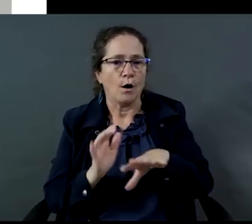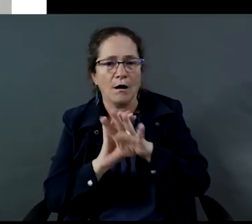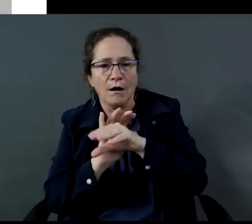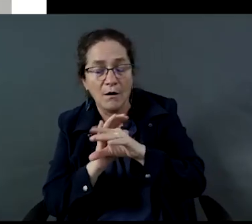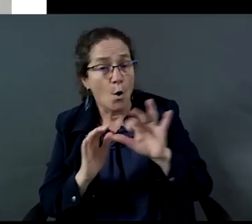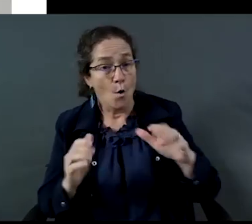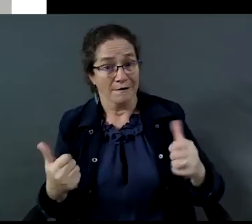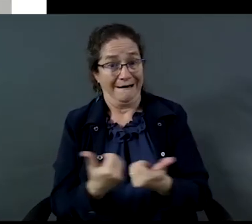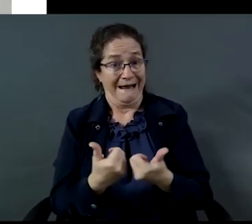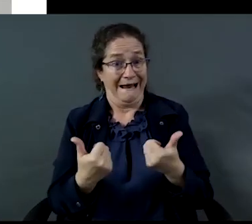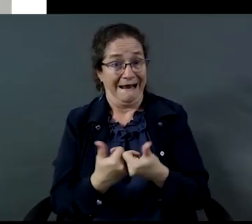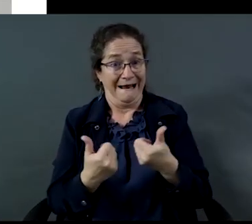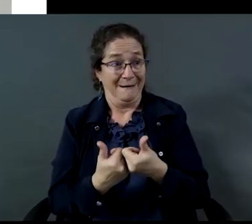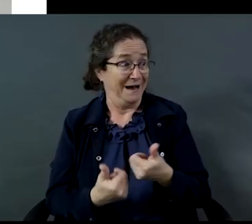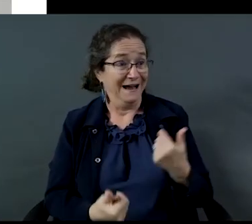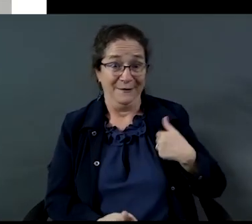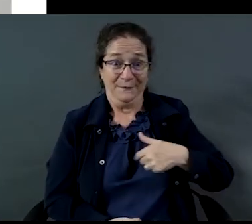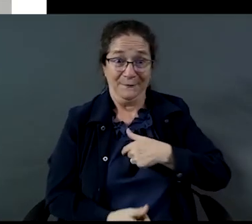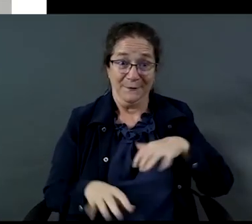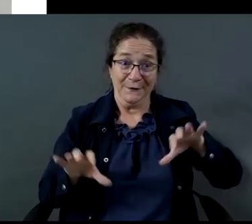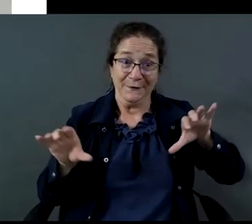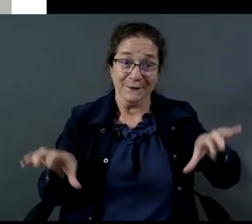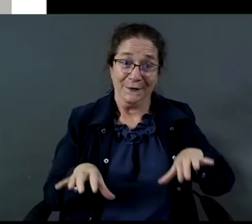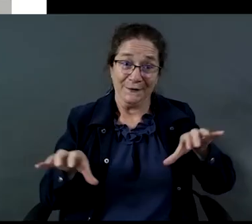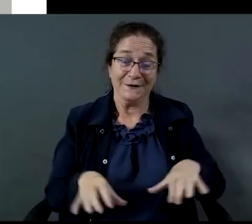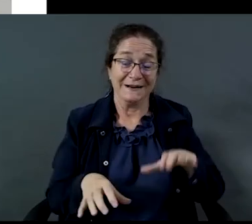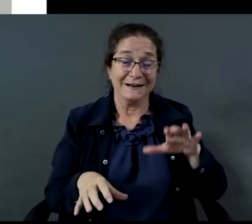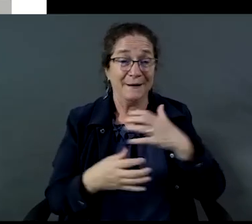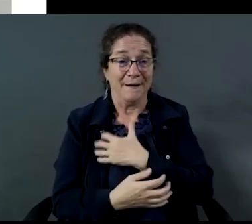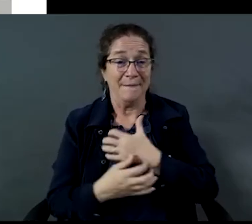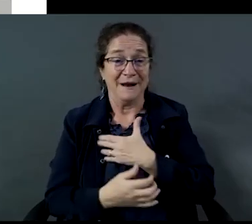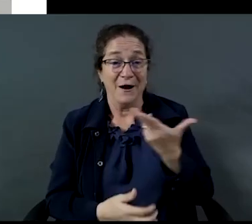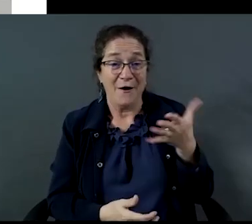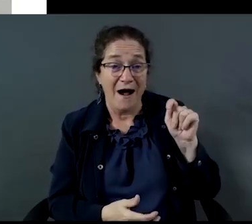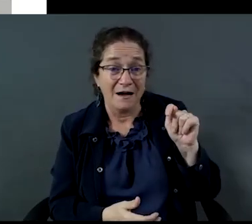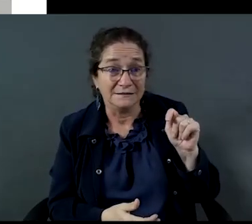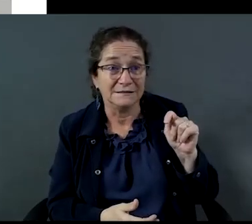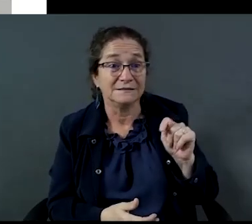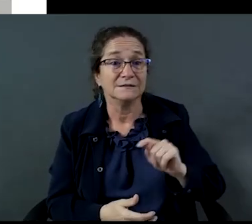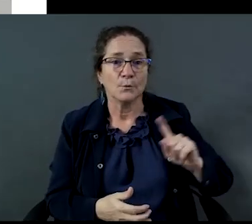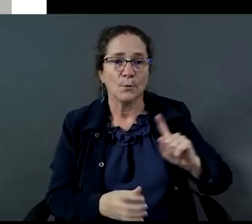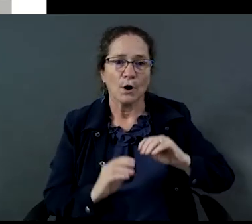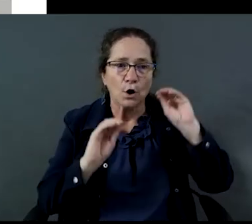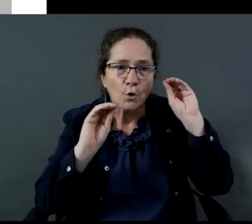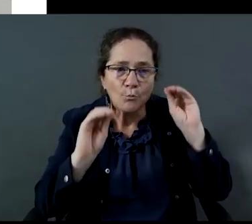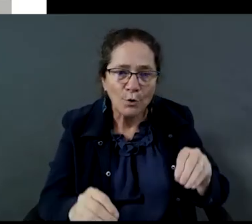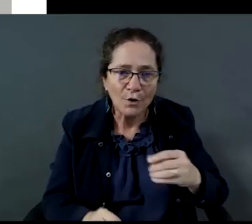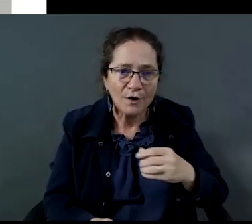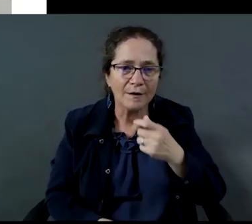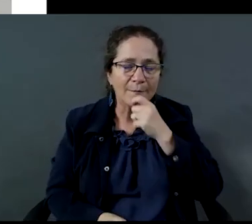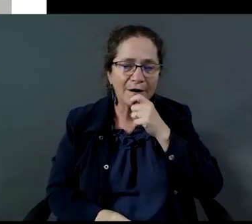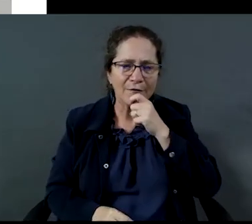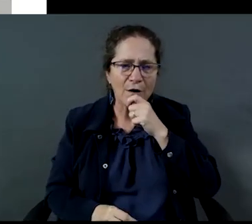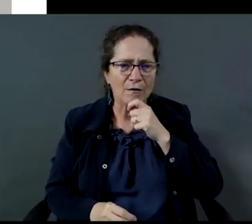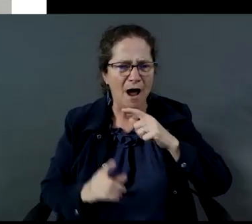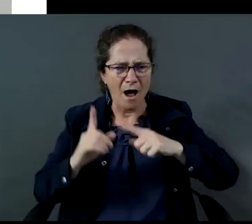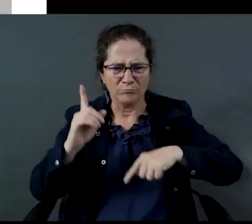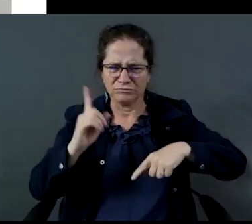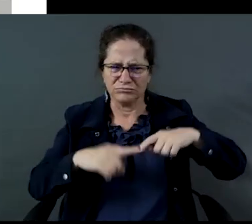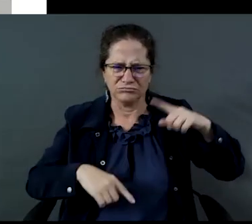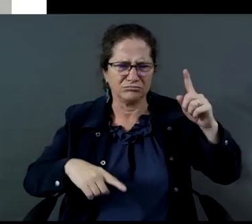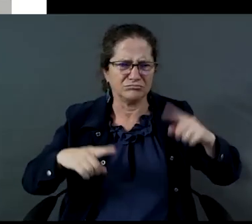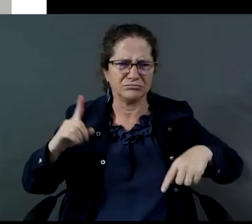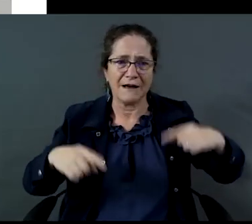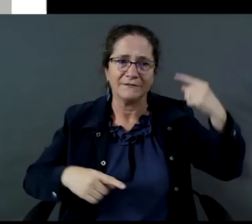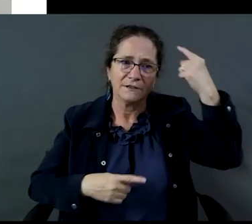hug? What's the appropriate placement for the microphone? If it's in the wrong spot, it's down by your belly, it's not going to pick you up like it should when it's